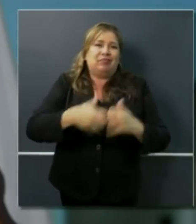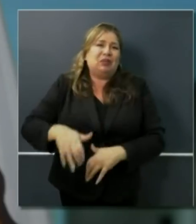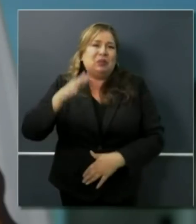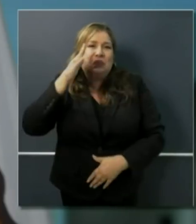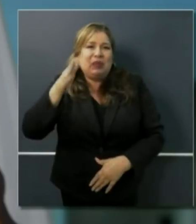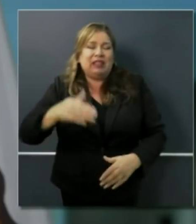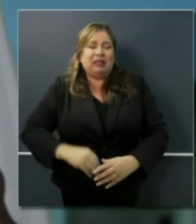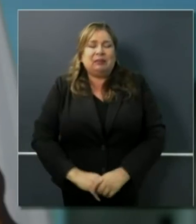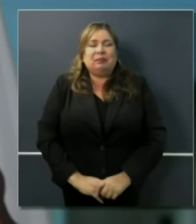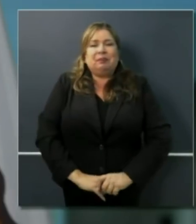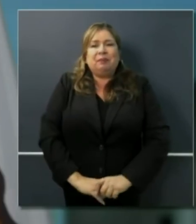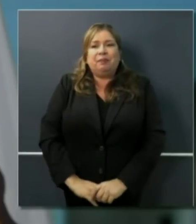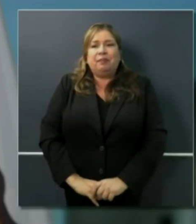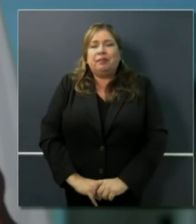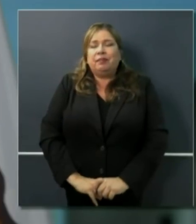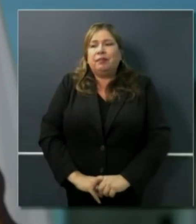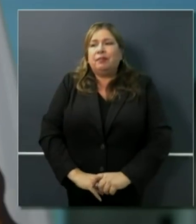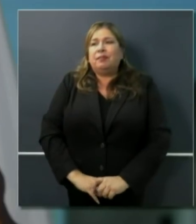KCBS.